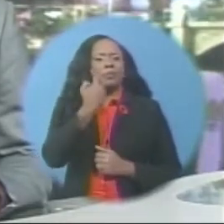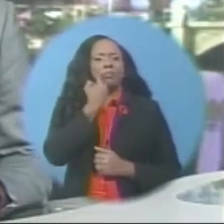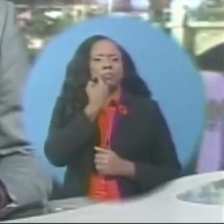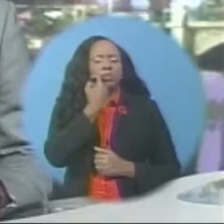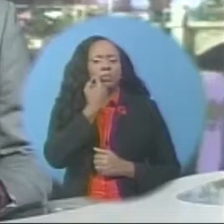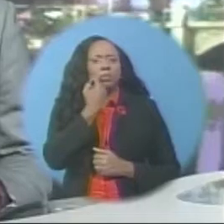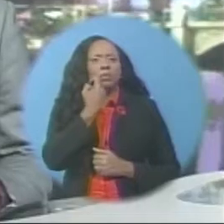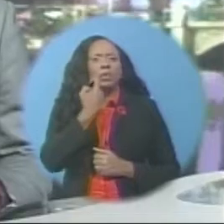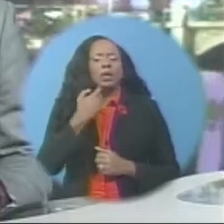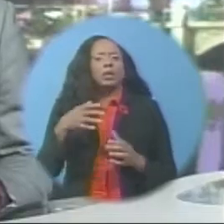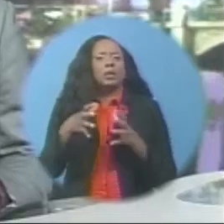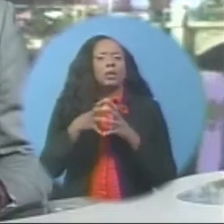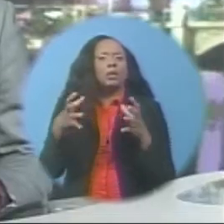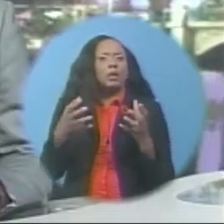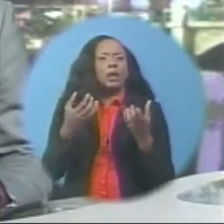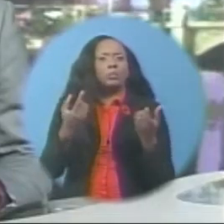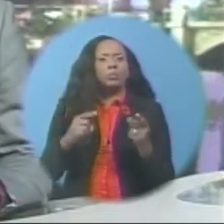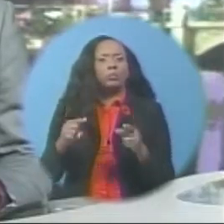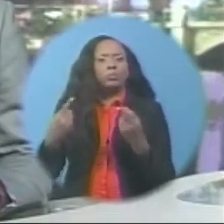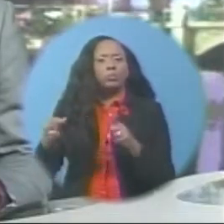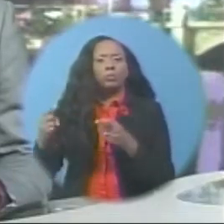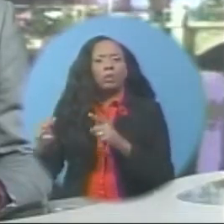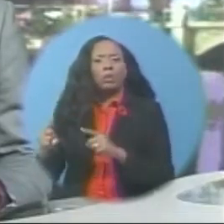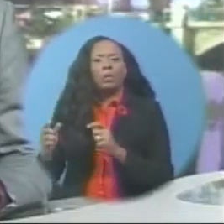incidents of students being